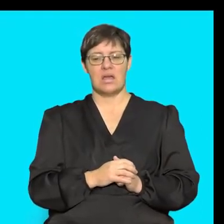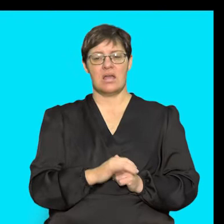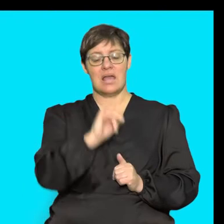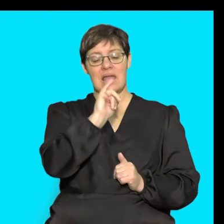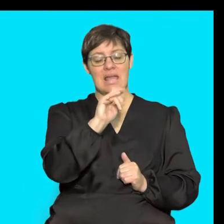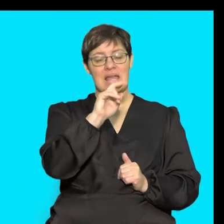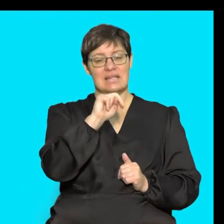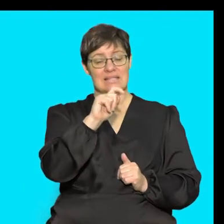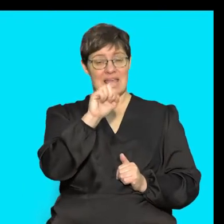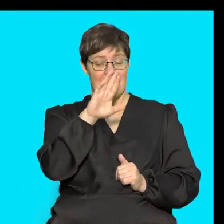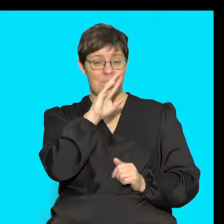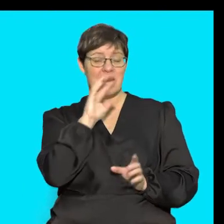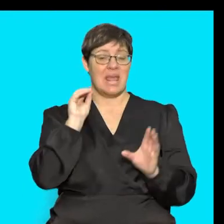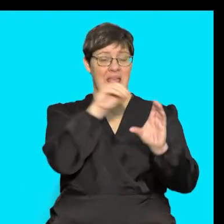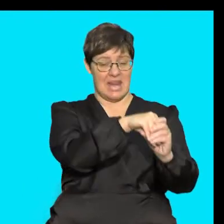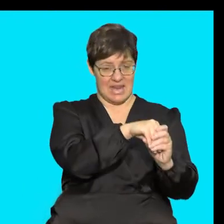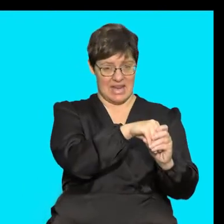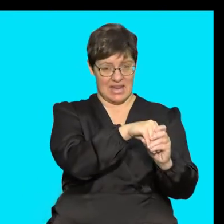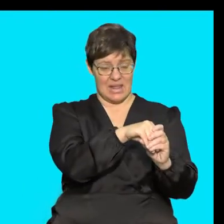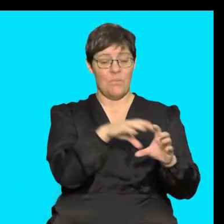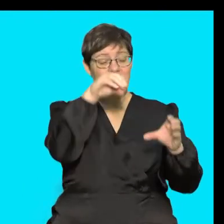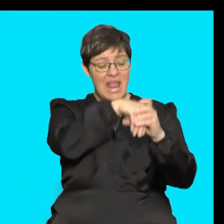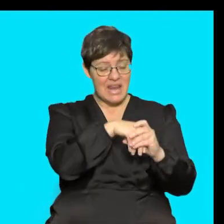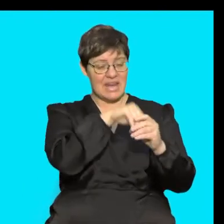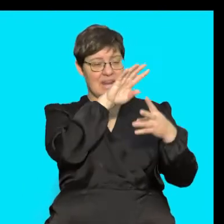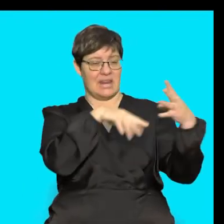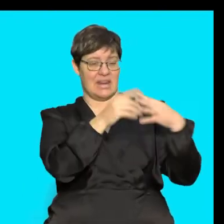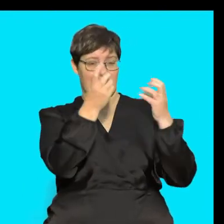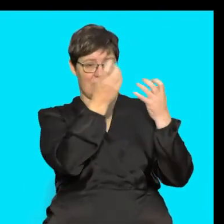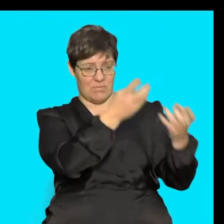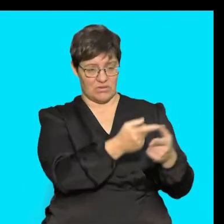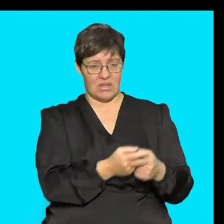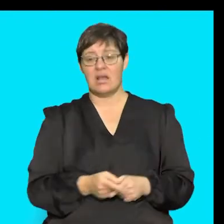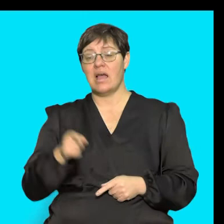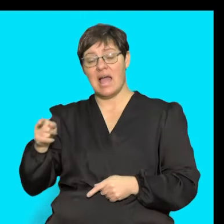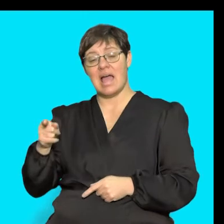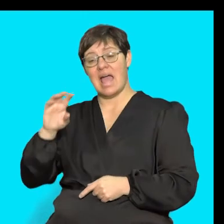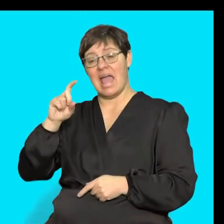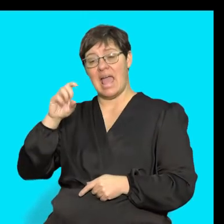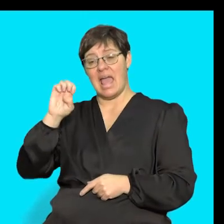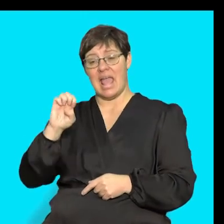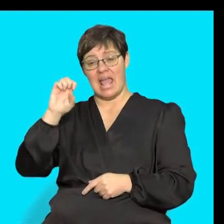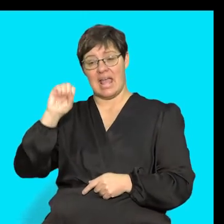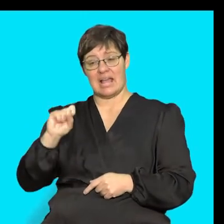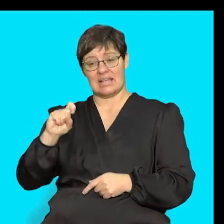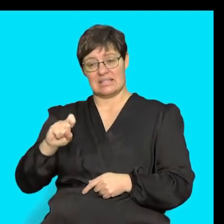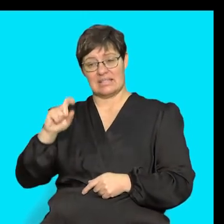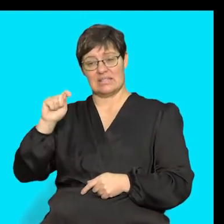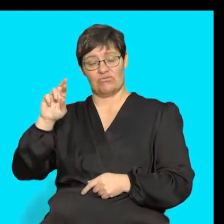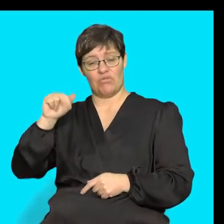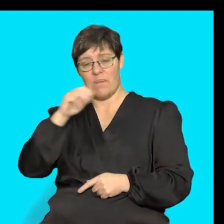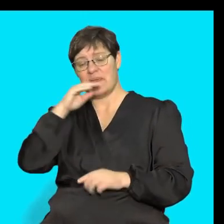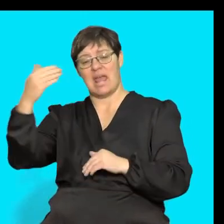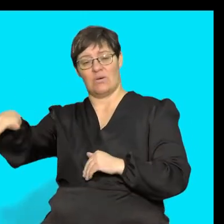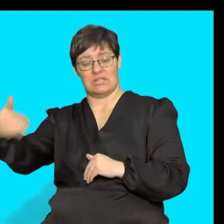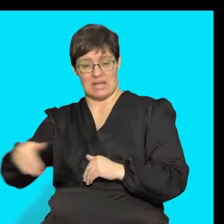extrapolation. So inter, you can see, is in, within the data, and extra, it's outside. We're extrapolating outside